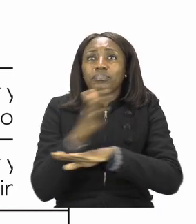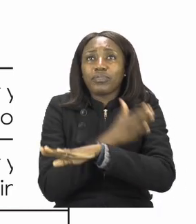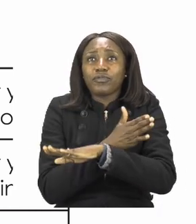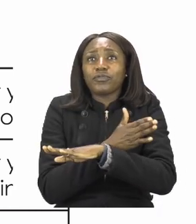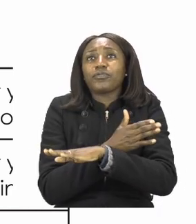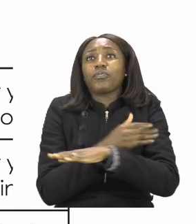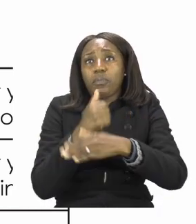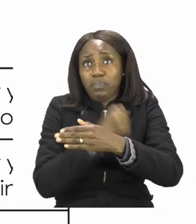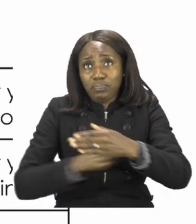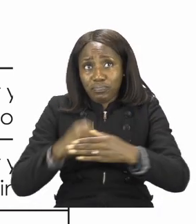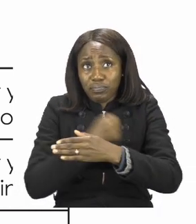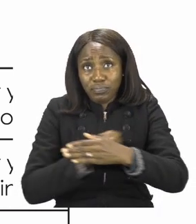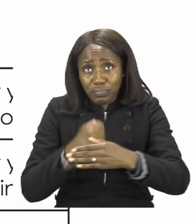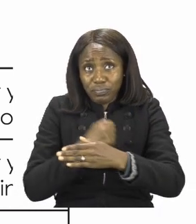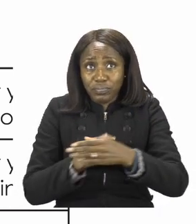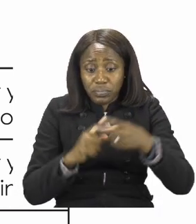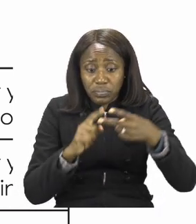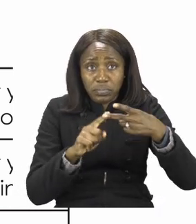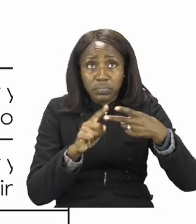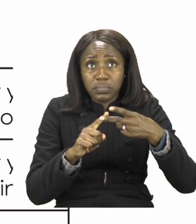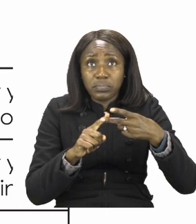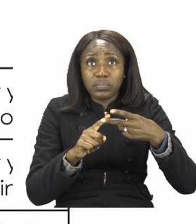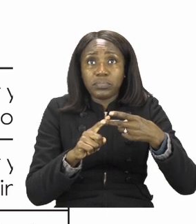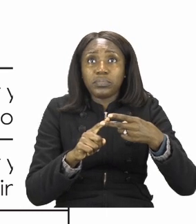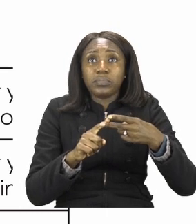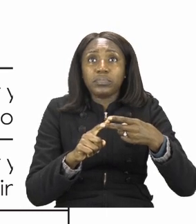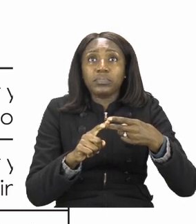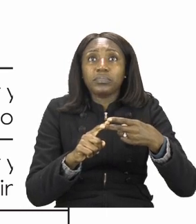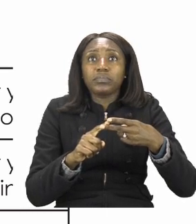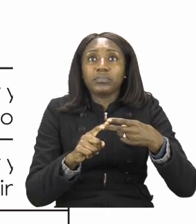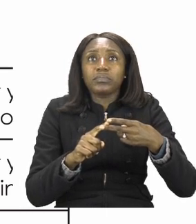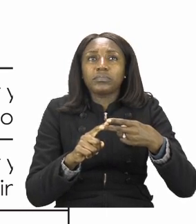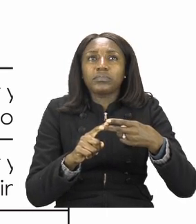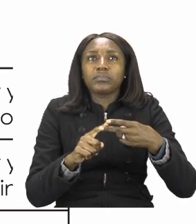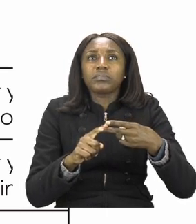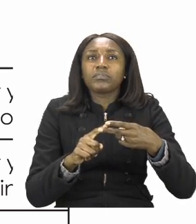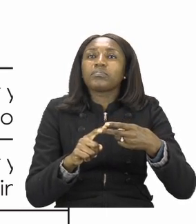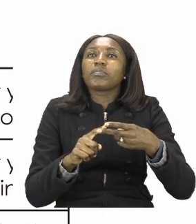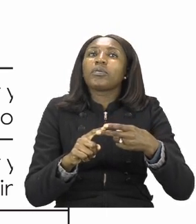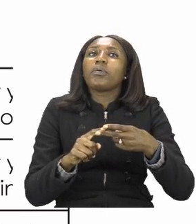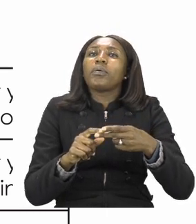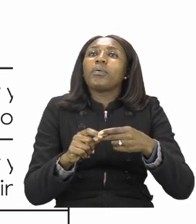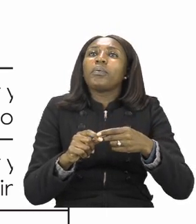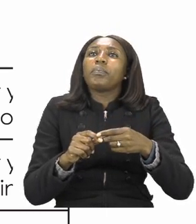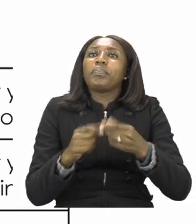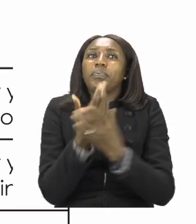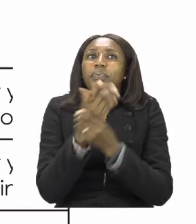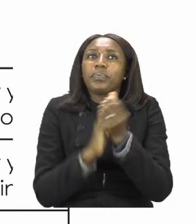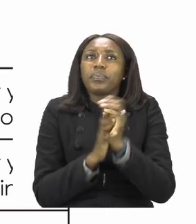Wash your hands after you have blown your nose.